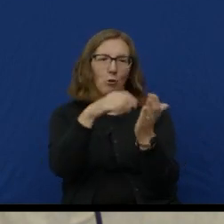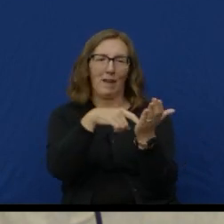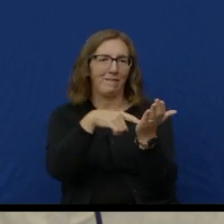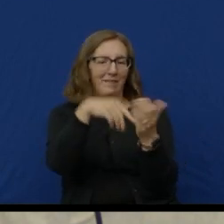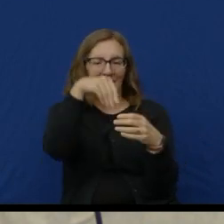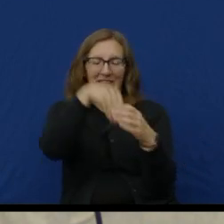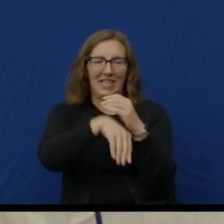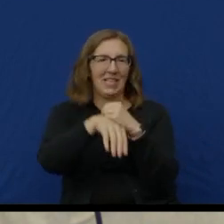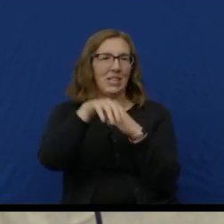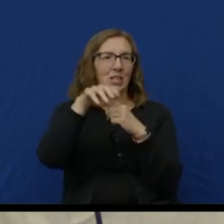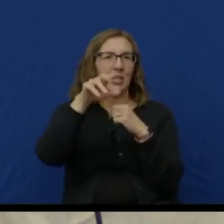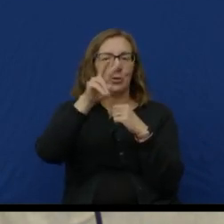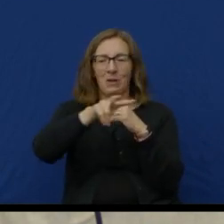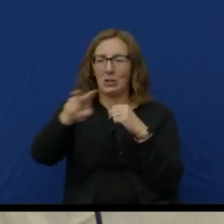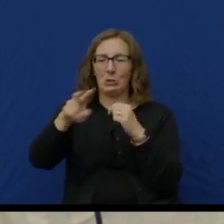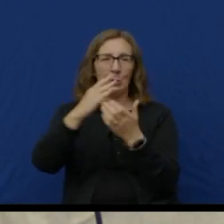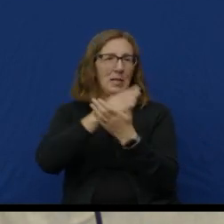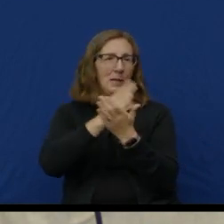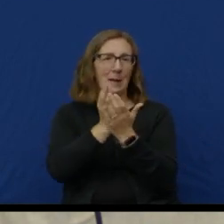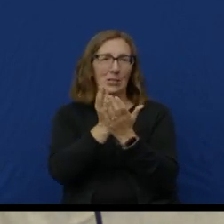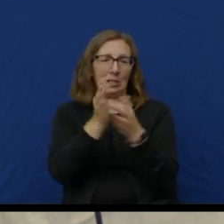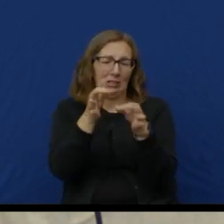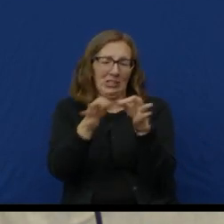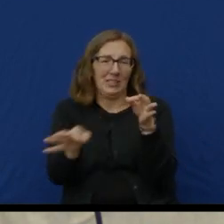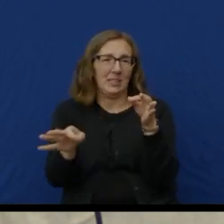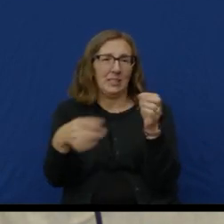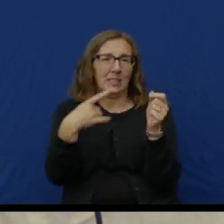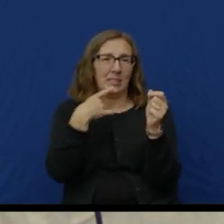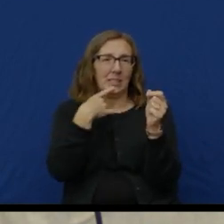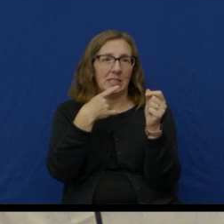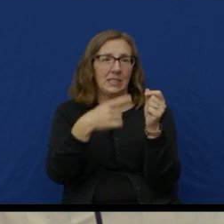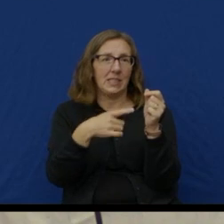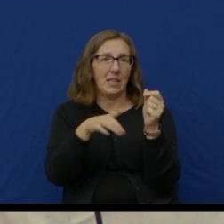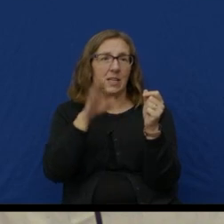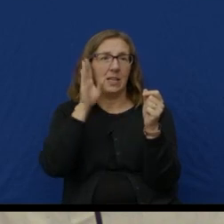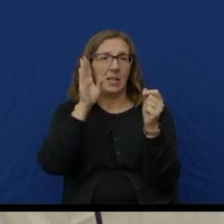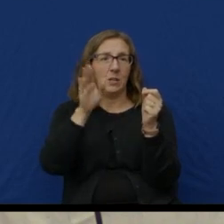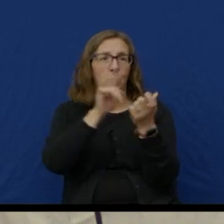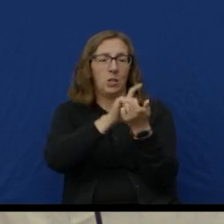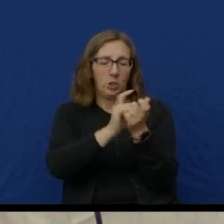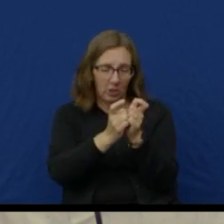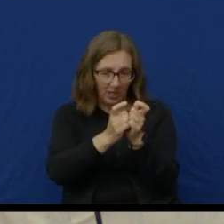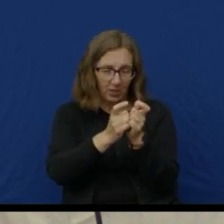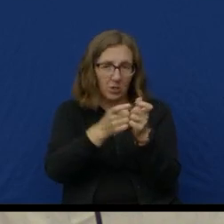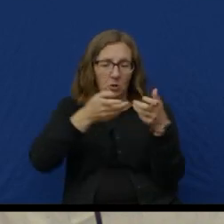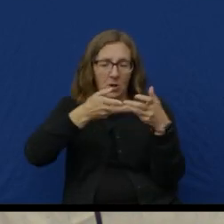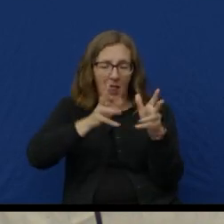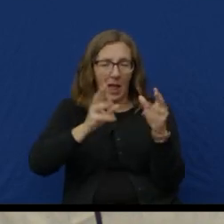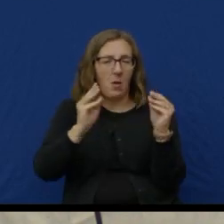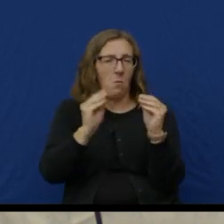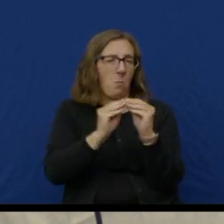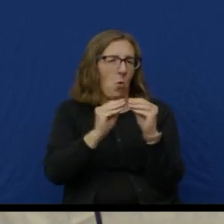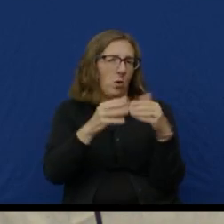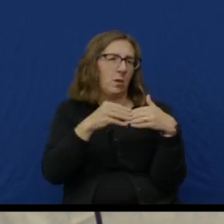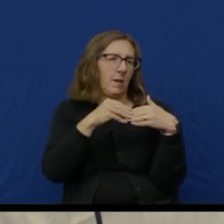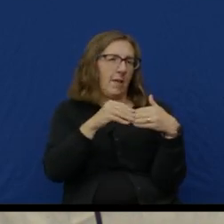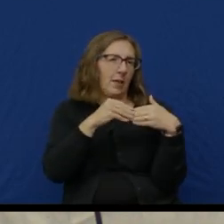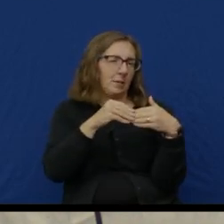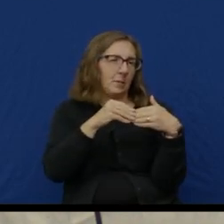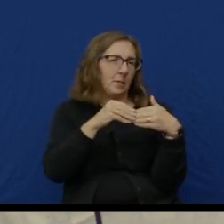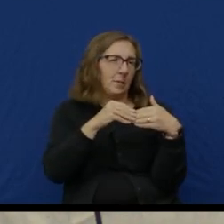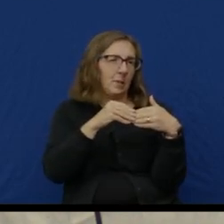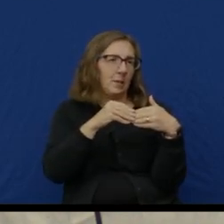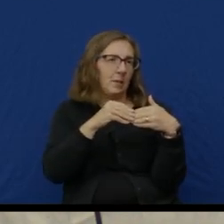in the 22 budget, and it would just make some changes to that language that would allow for a little more flexibility for the money